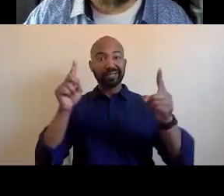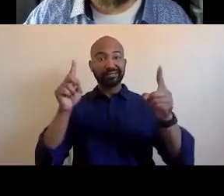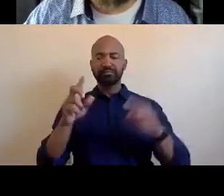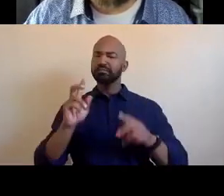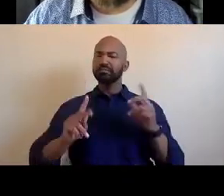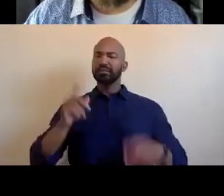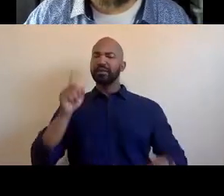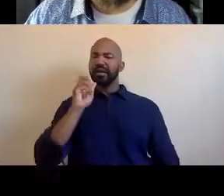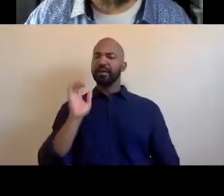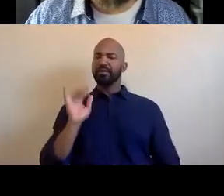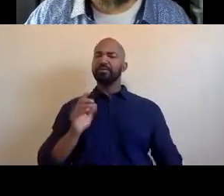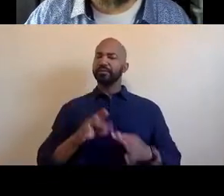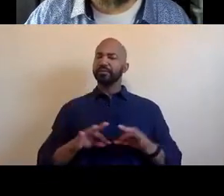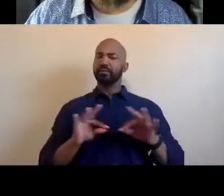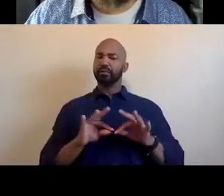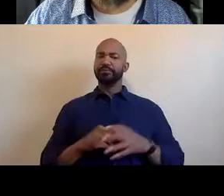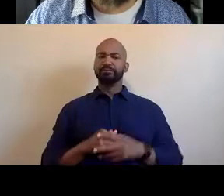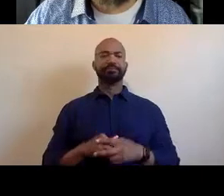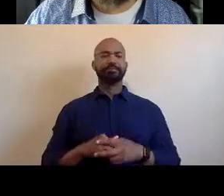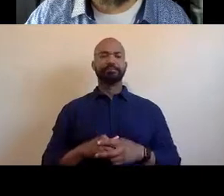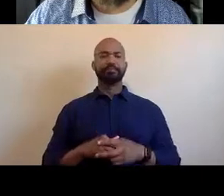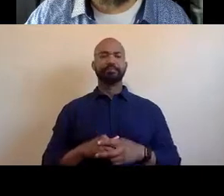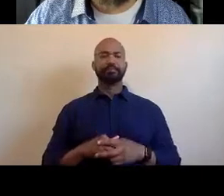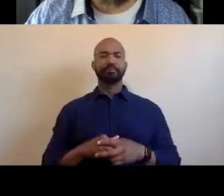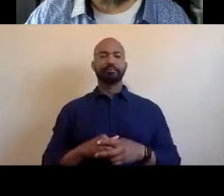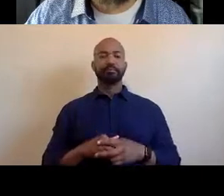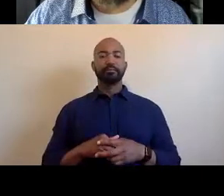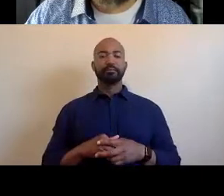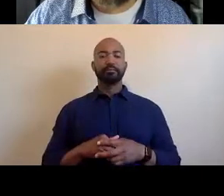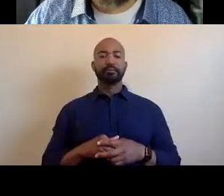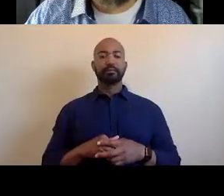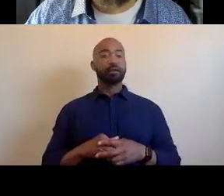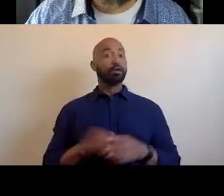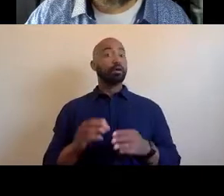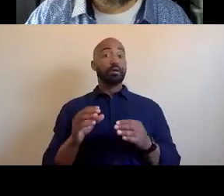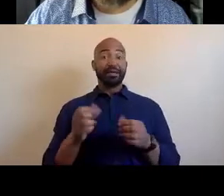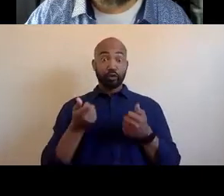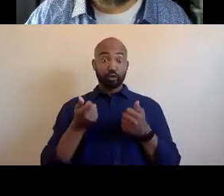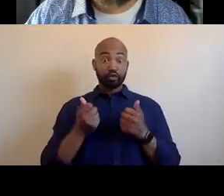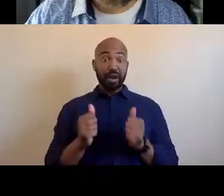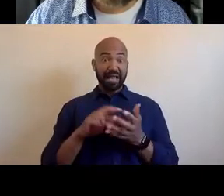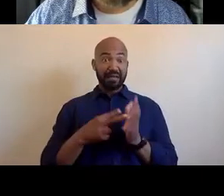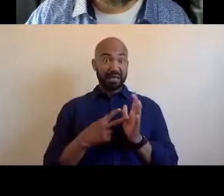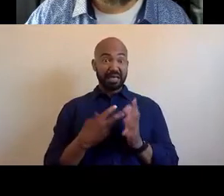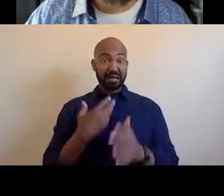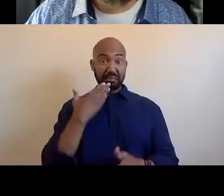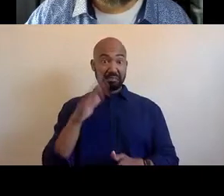well. No attempts are a missed opportunity.